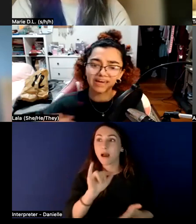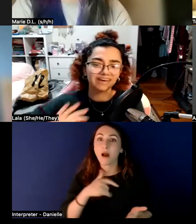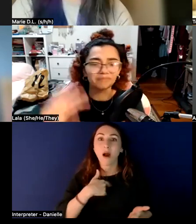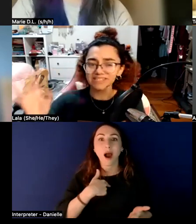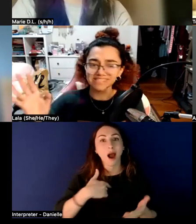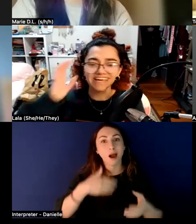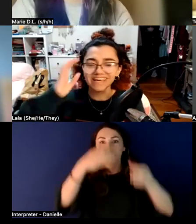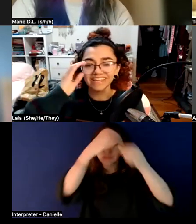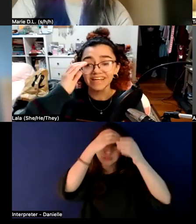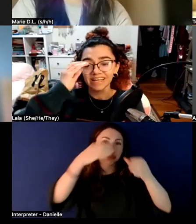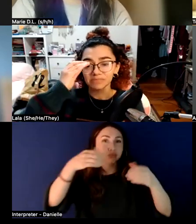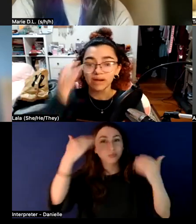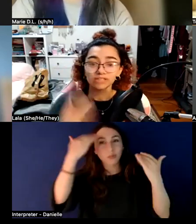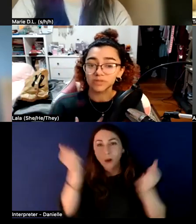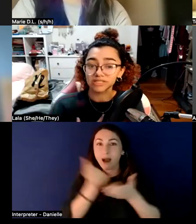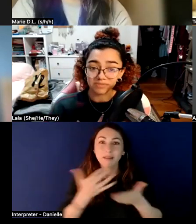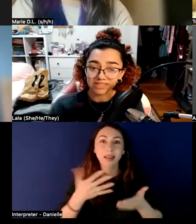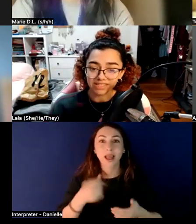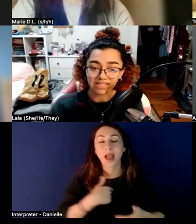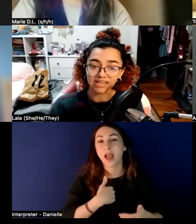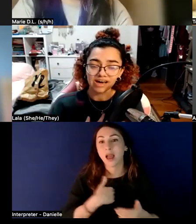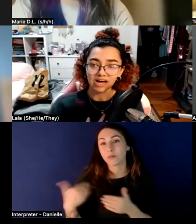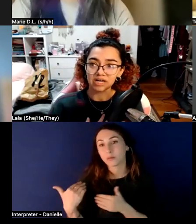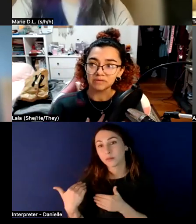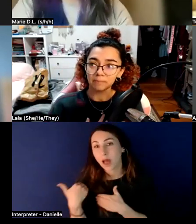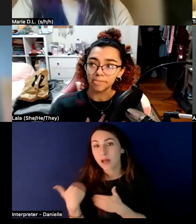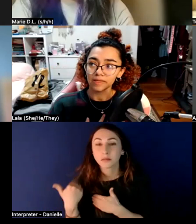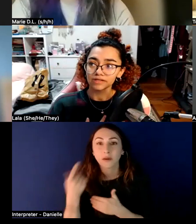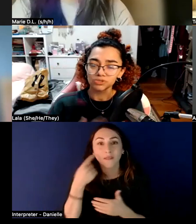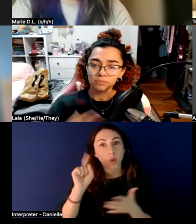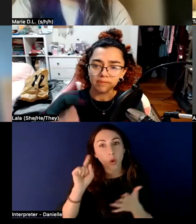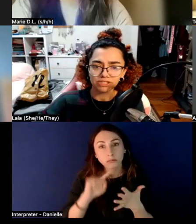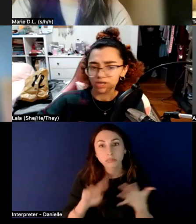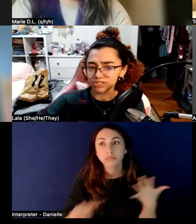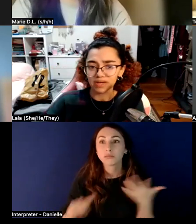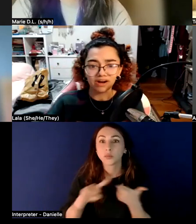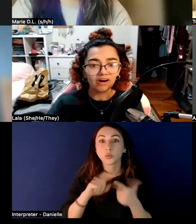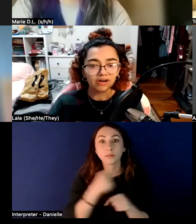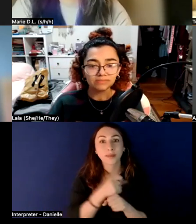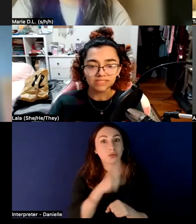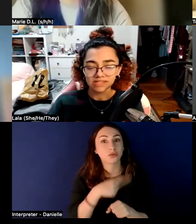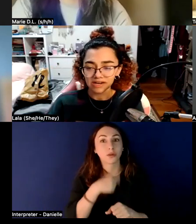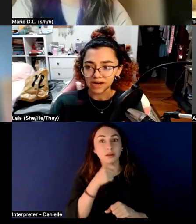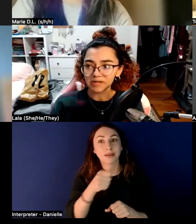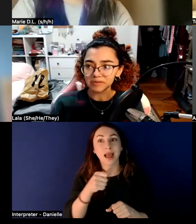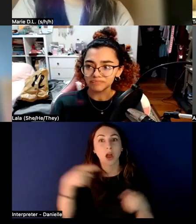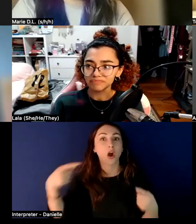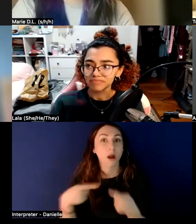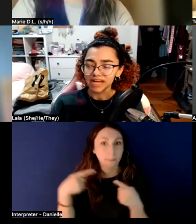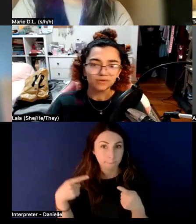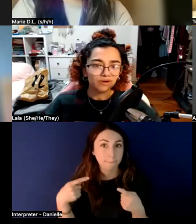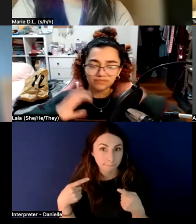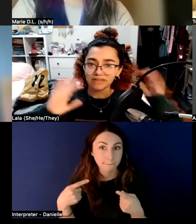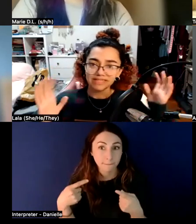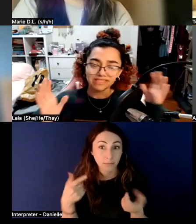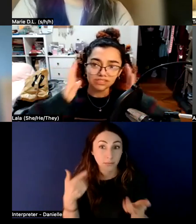all-knowing person and it's my responsibility. to make sure I don't get harmed. I